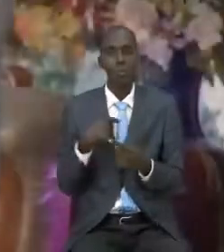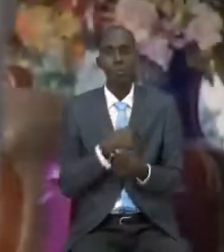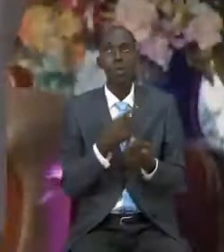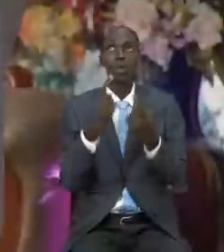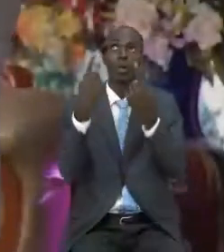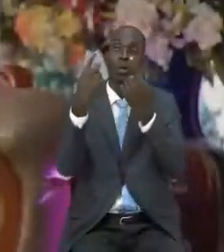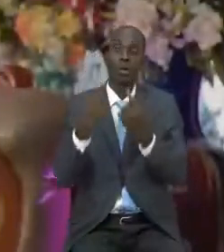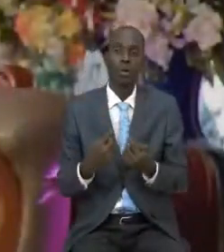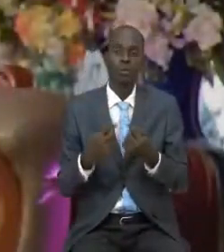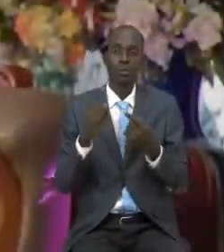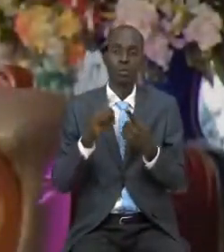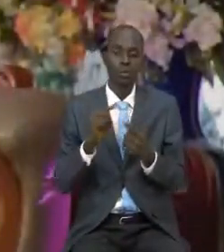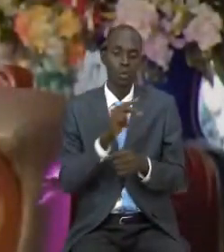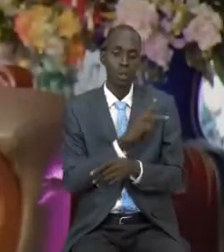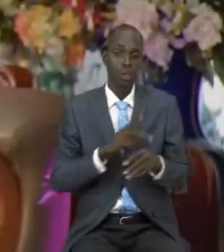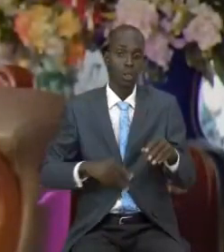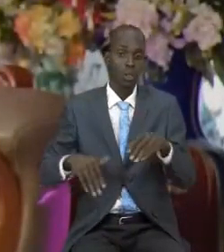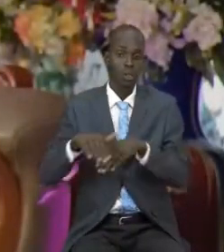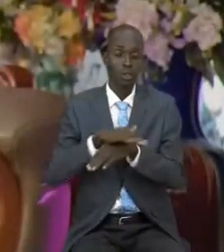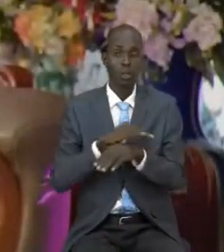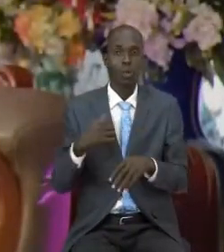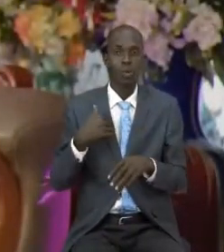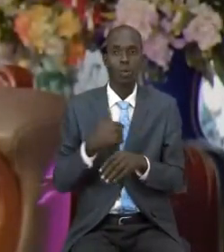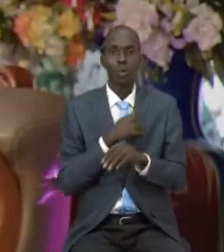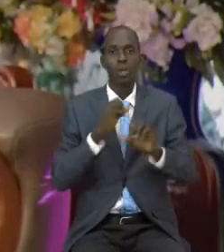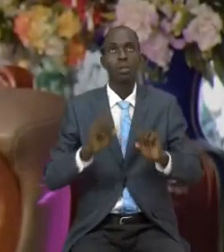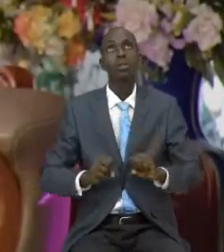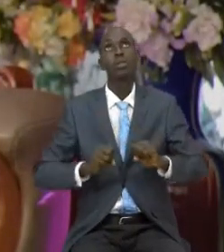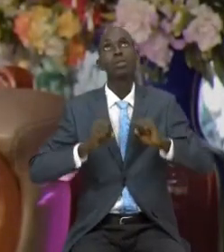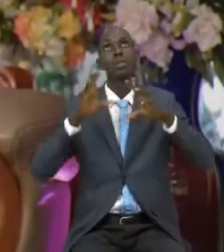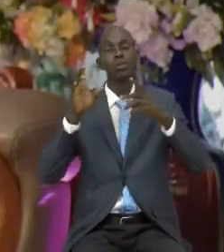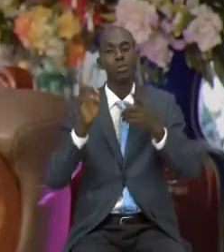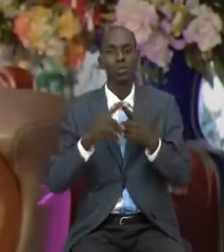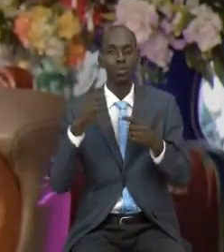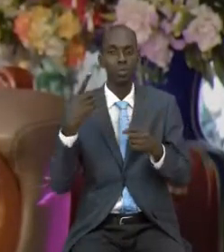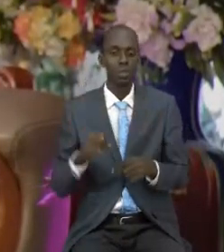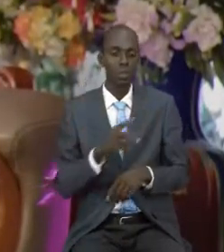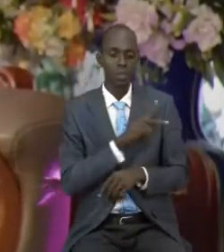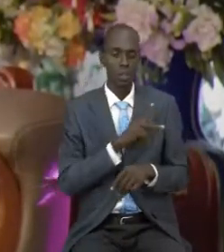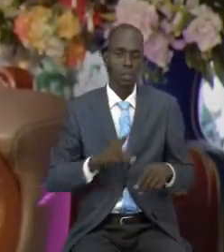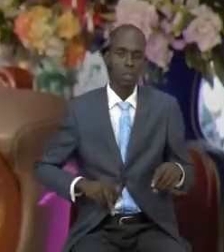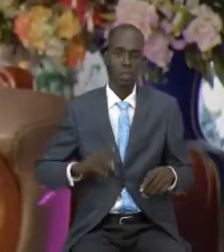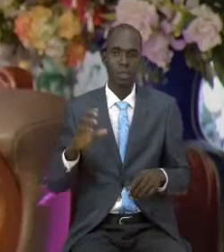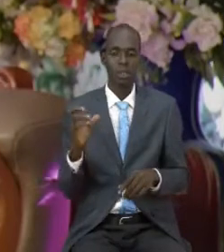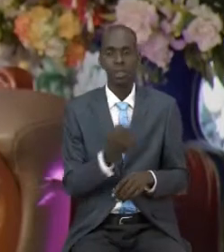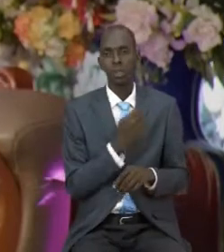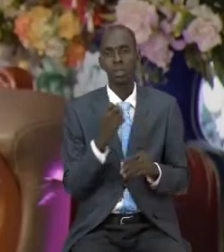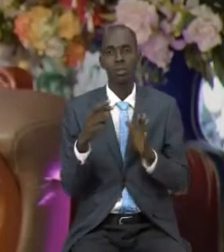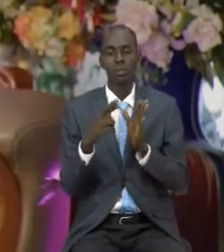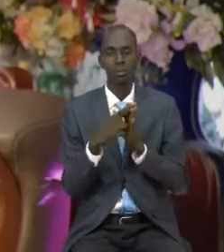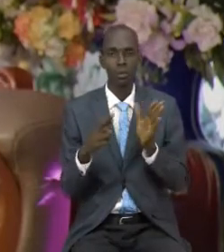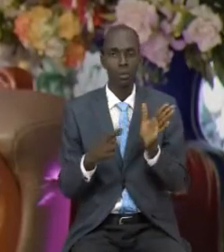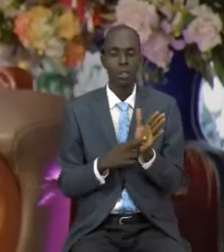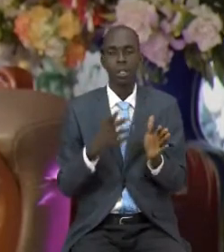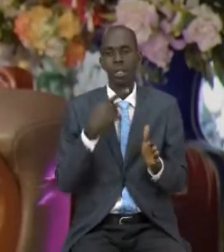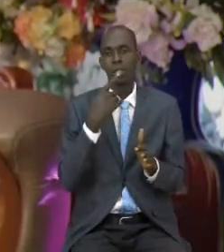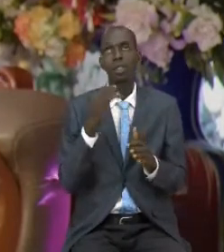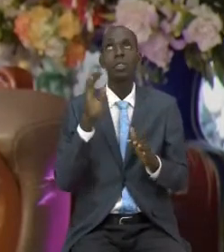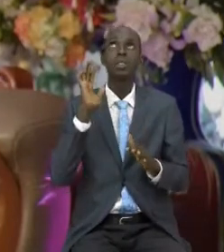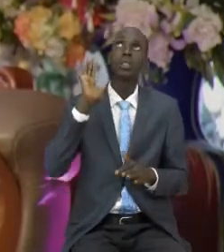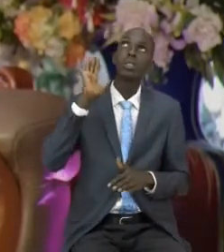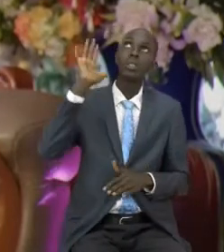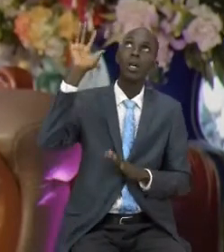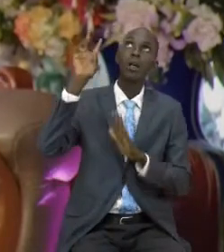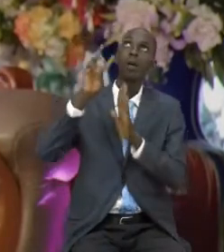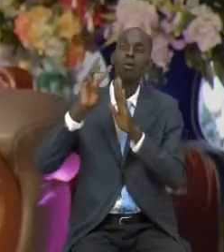come to the kingdom, we submit to the king's rule, and we say, thy will, not